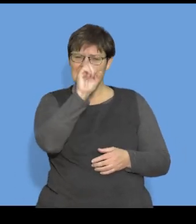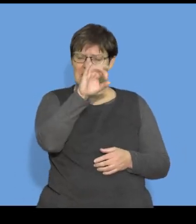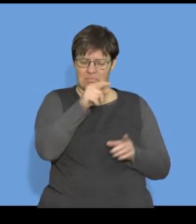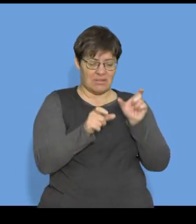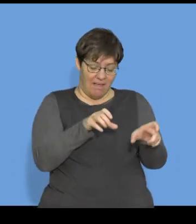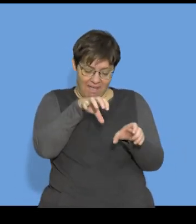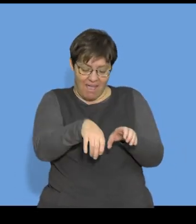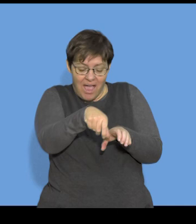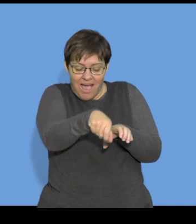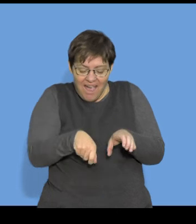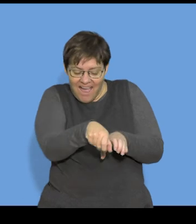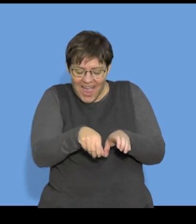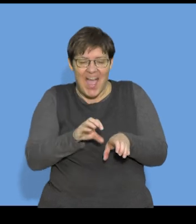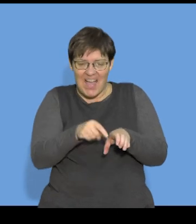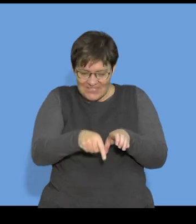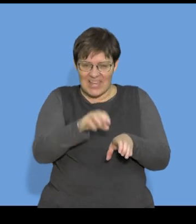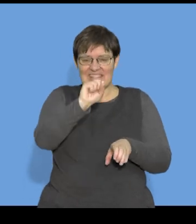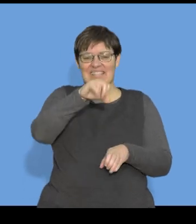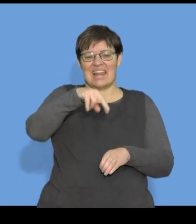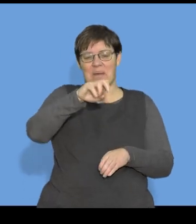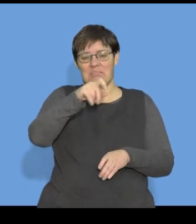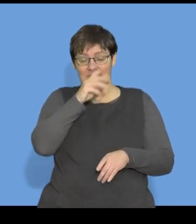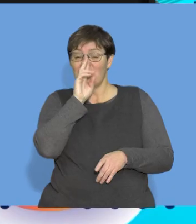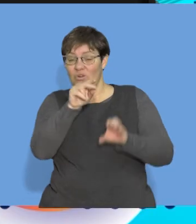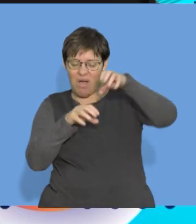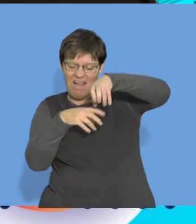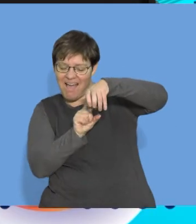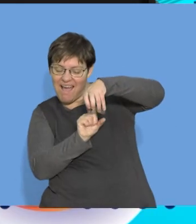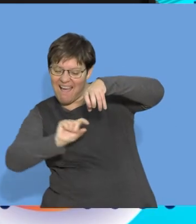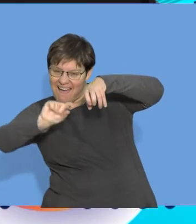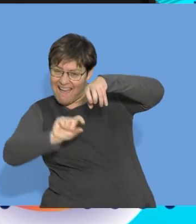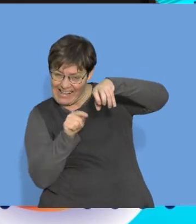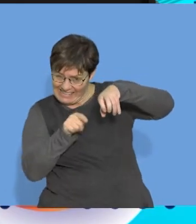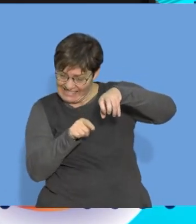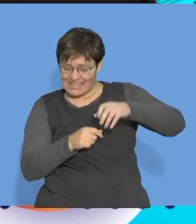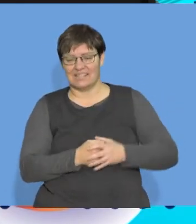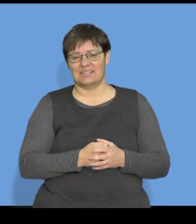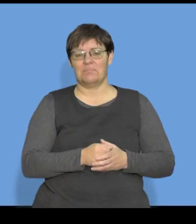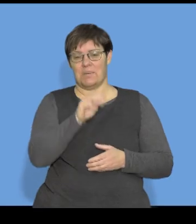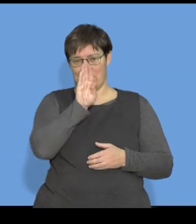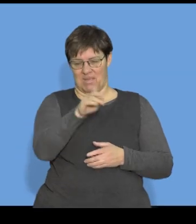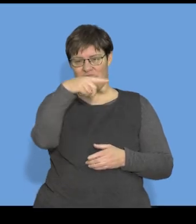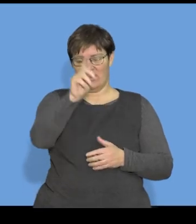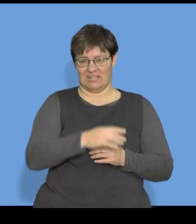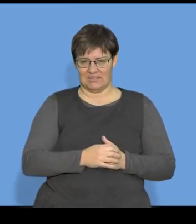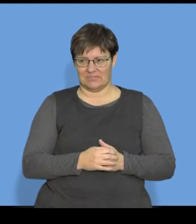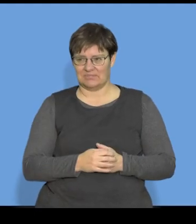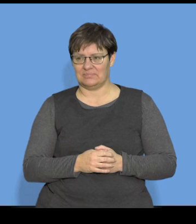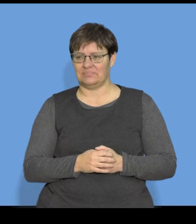the correct one. Let's see. Good. B is the correct one.